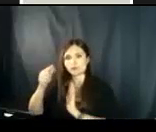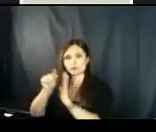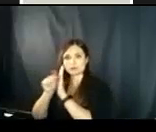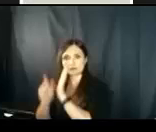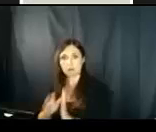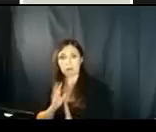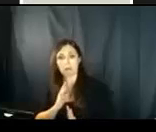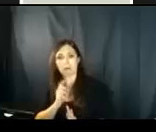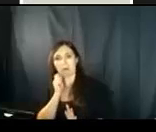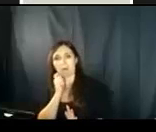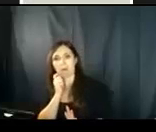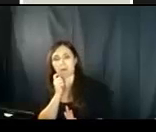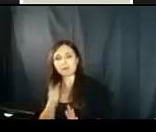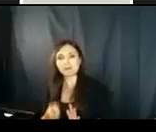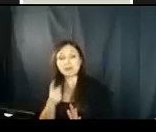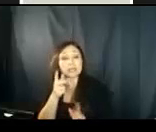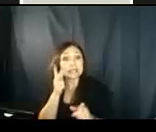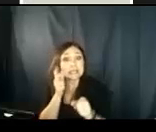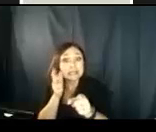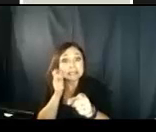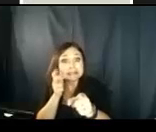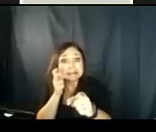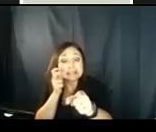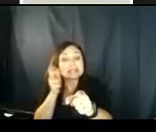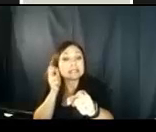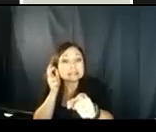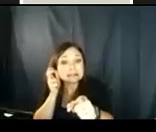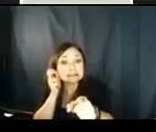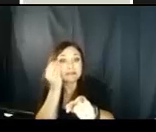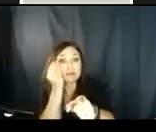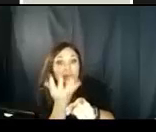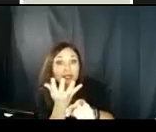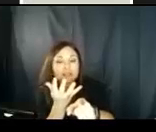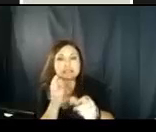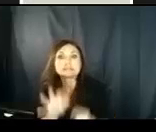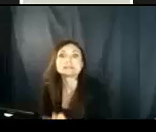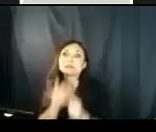that, they are listening to that information, especially those young learners.